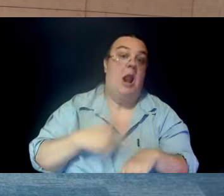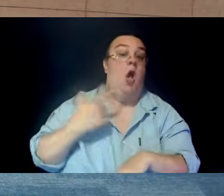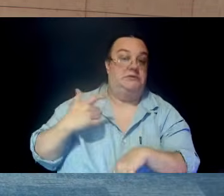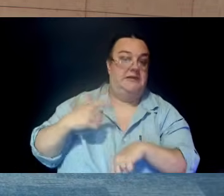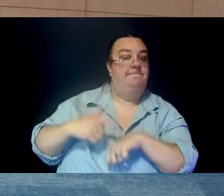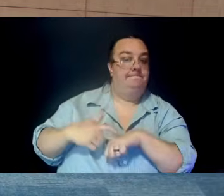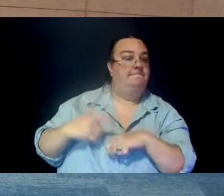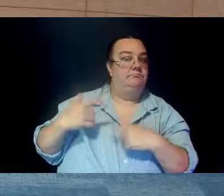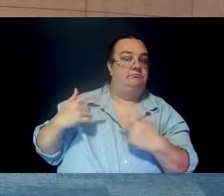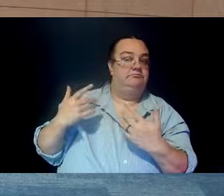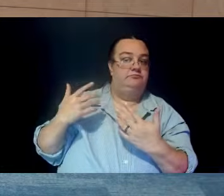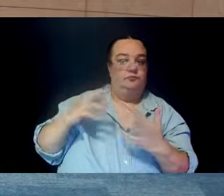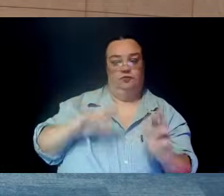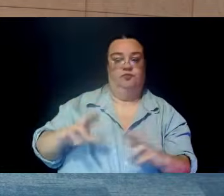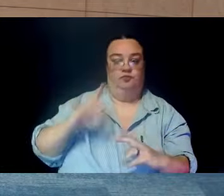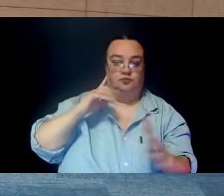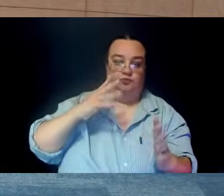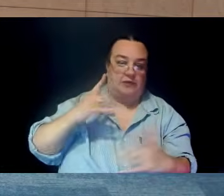think it is